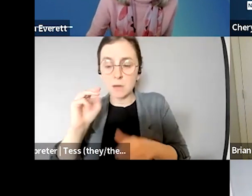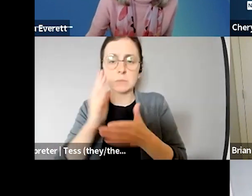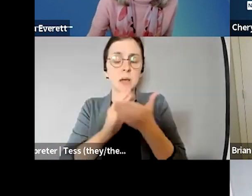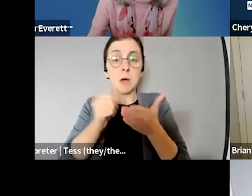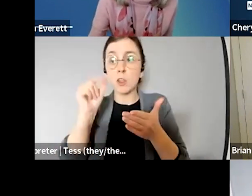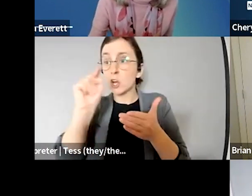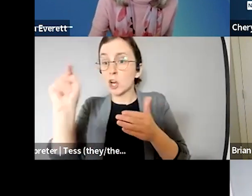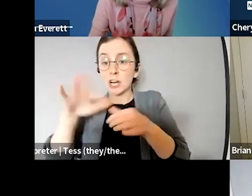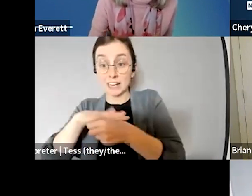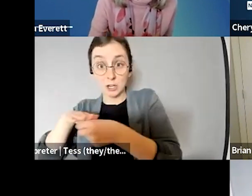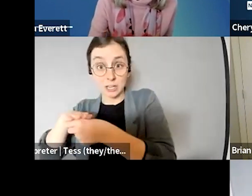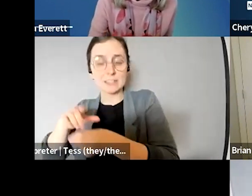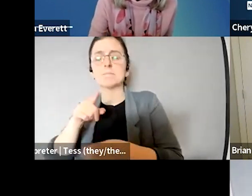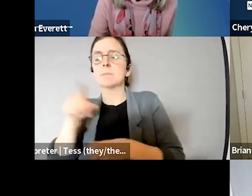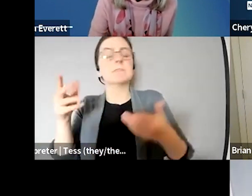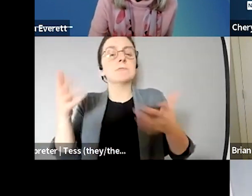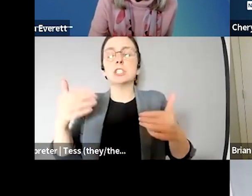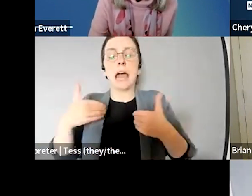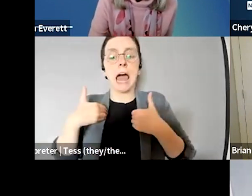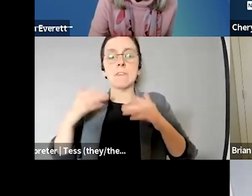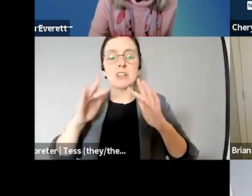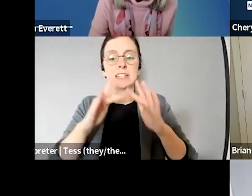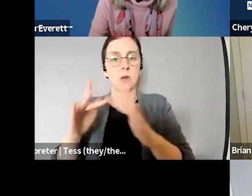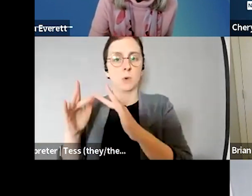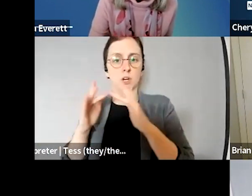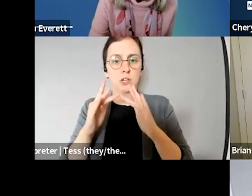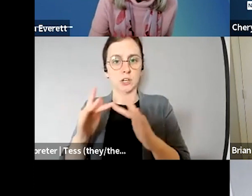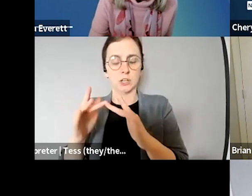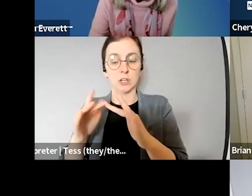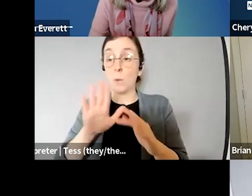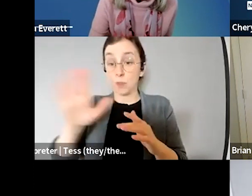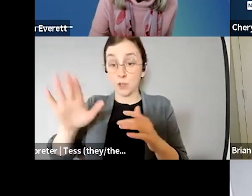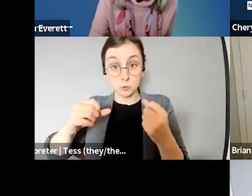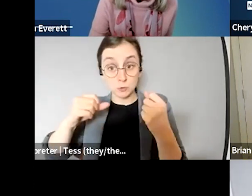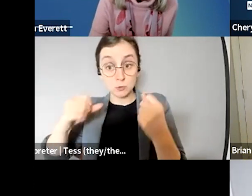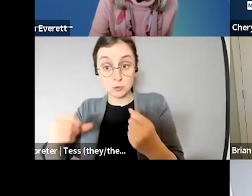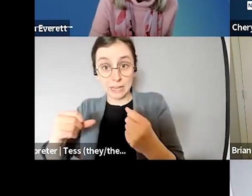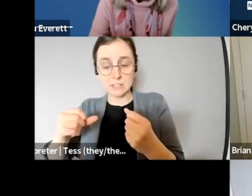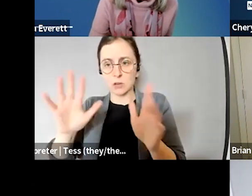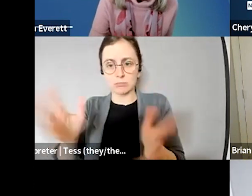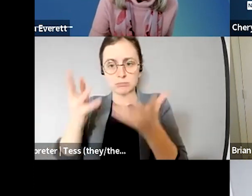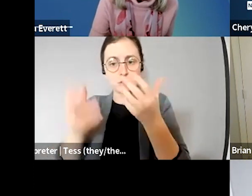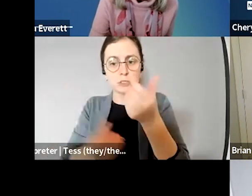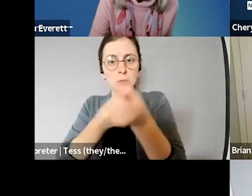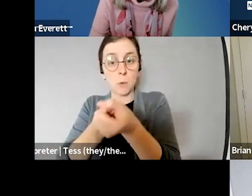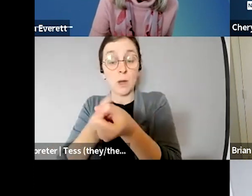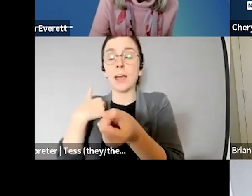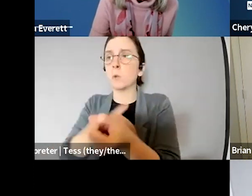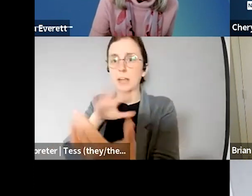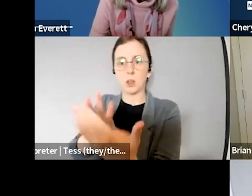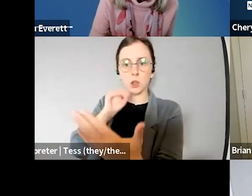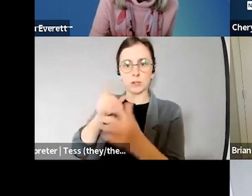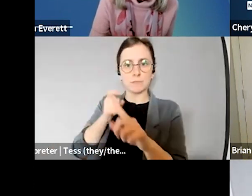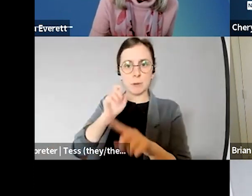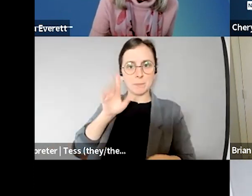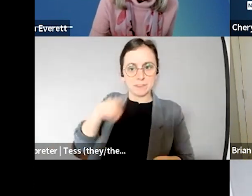have a network amongst each other where the strengths are actually promoted, and we've learned from them in terms of their